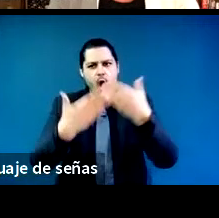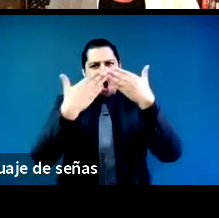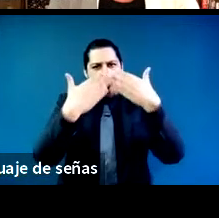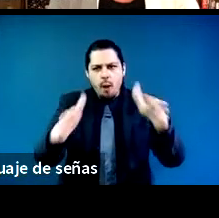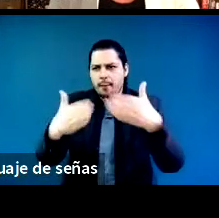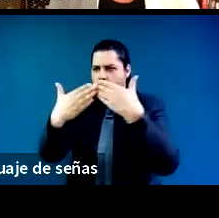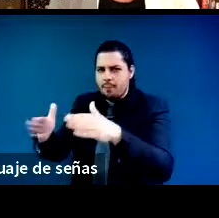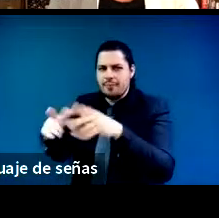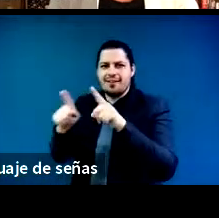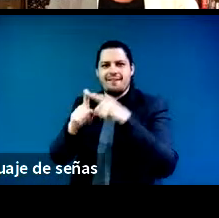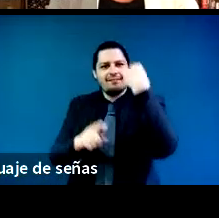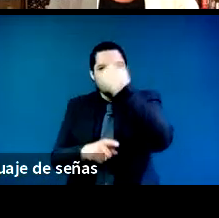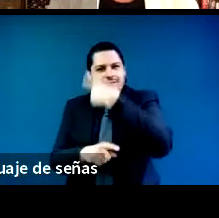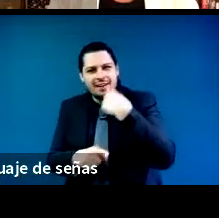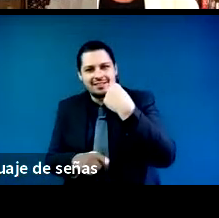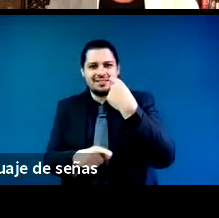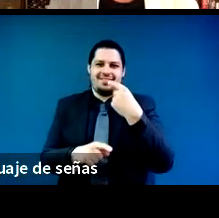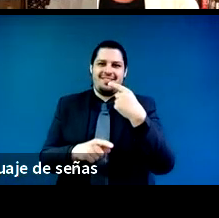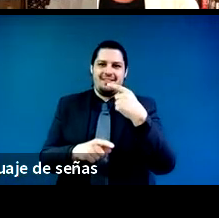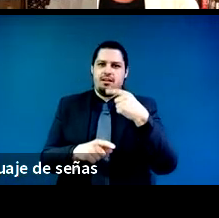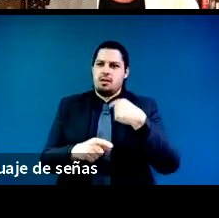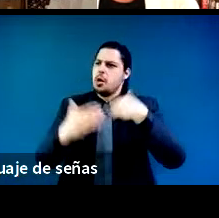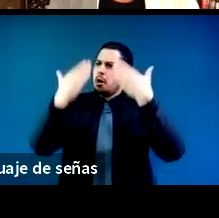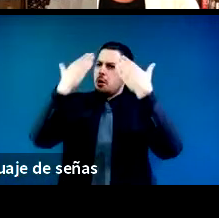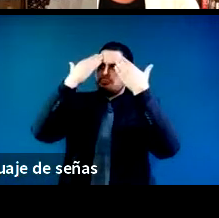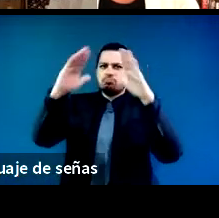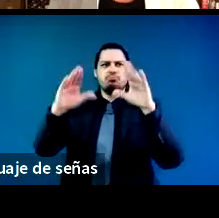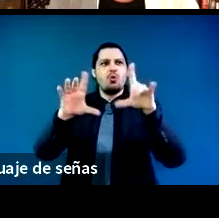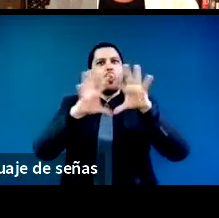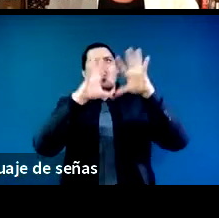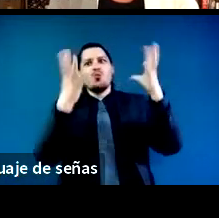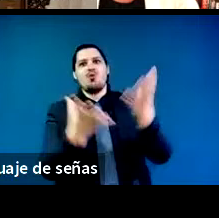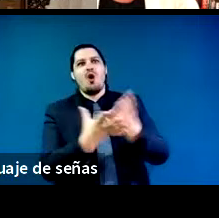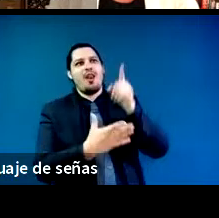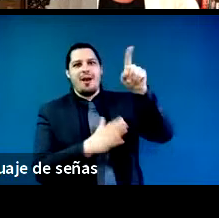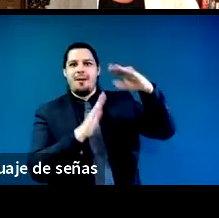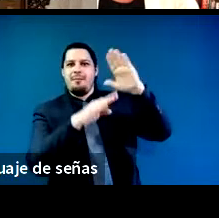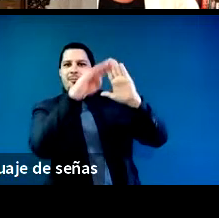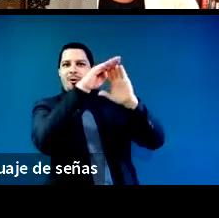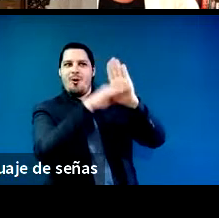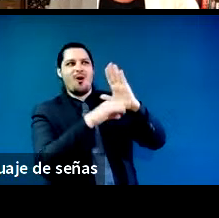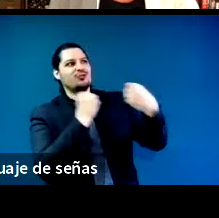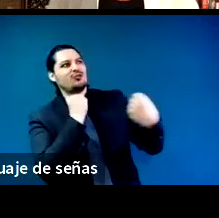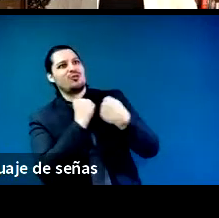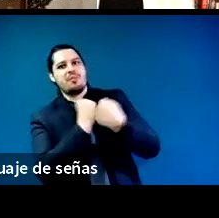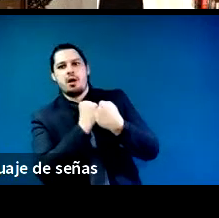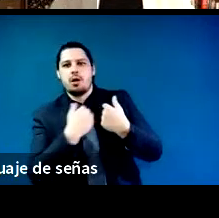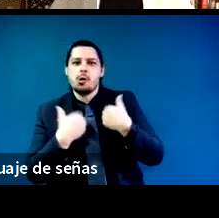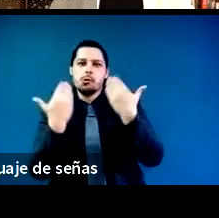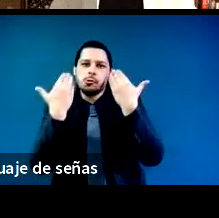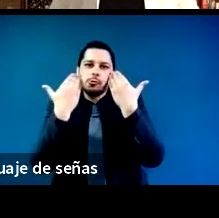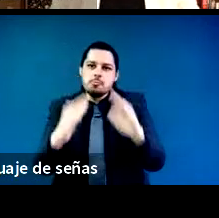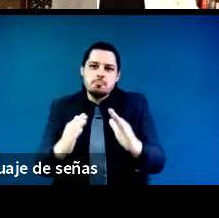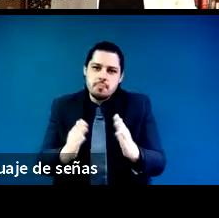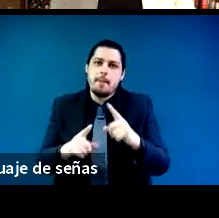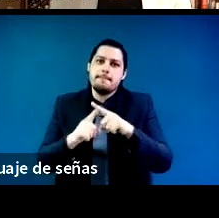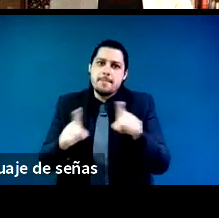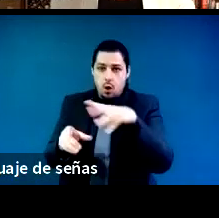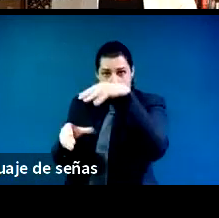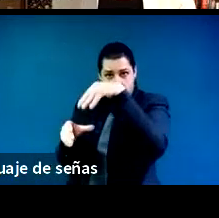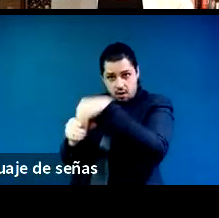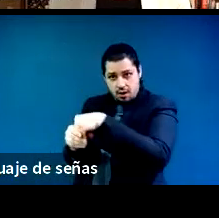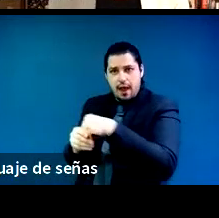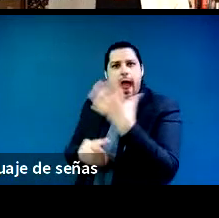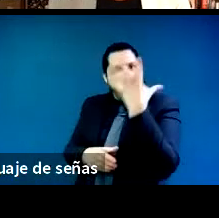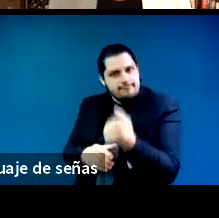safe space, safe internet space, and in training journalists, both male and female journalists.